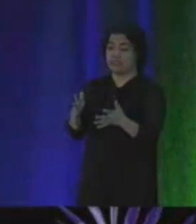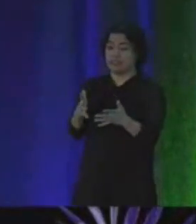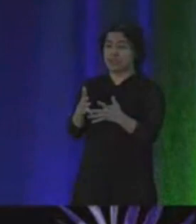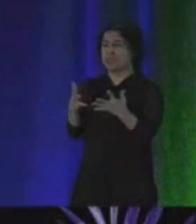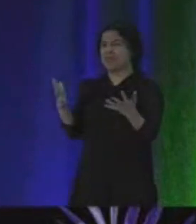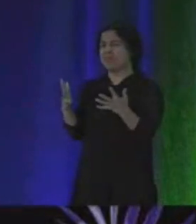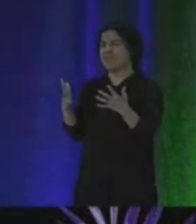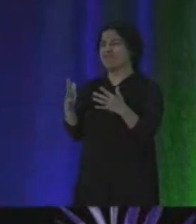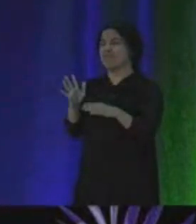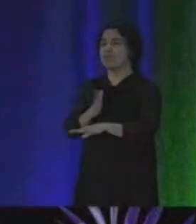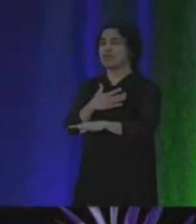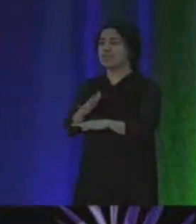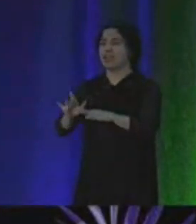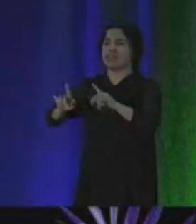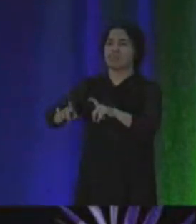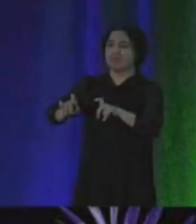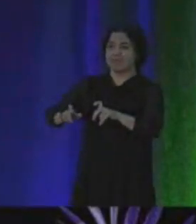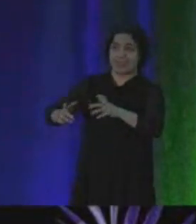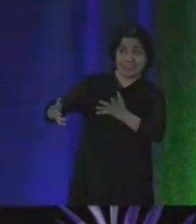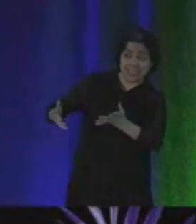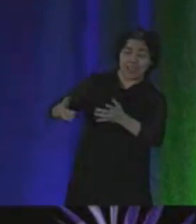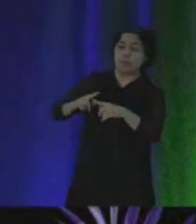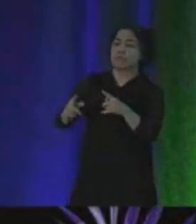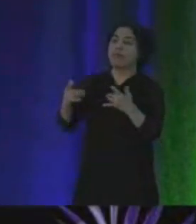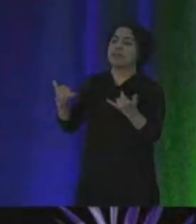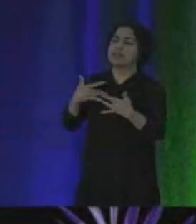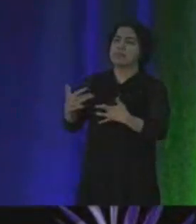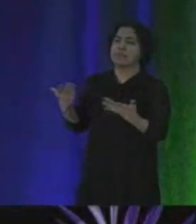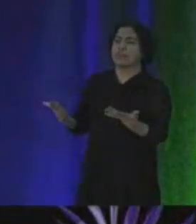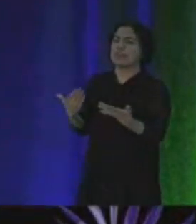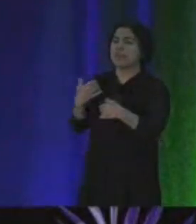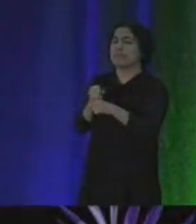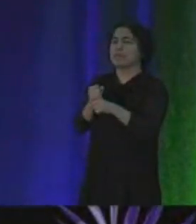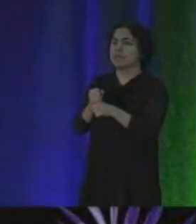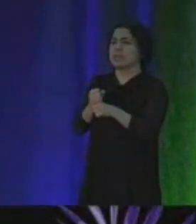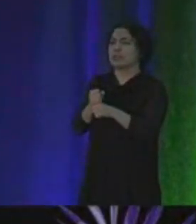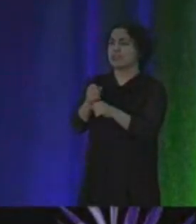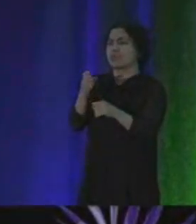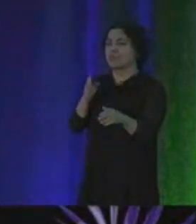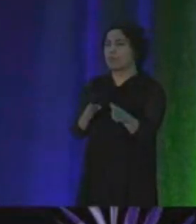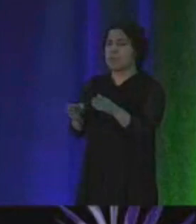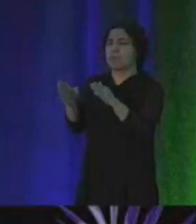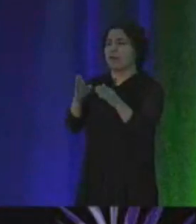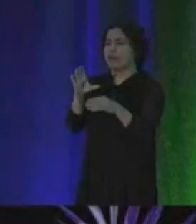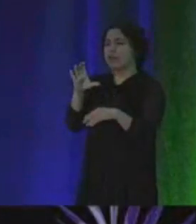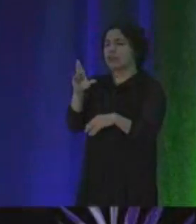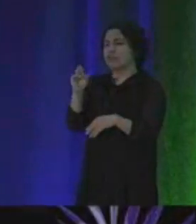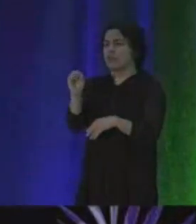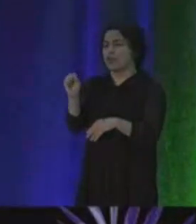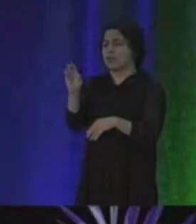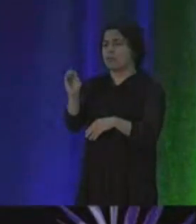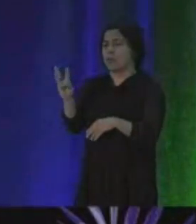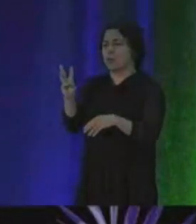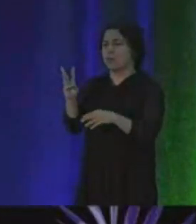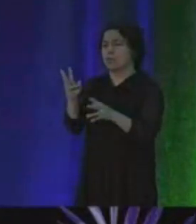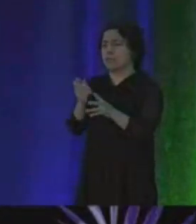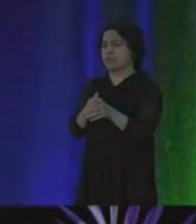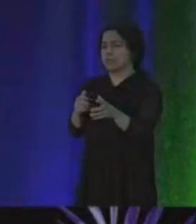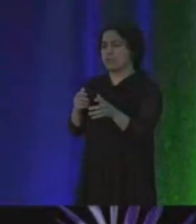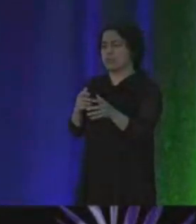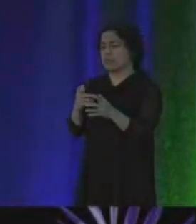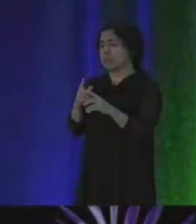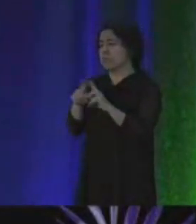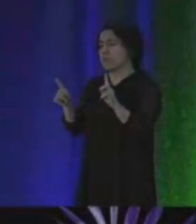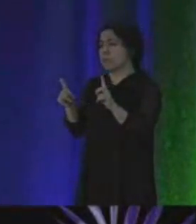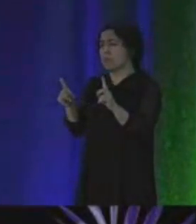But usually I'm up here making like robot crossbows or crazy beats or whatever. But I wanted to send everybody home